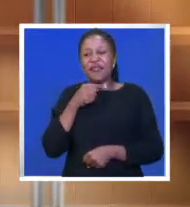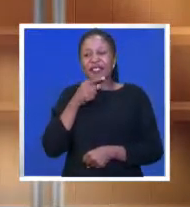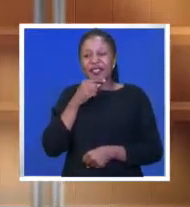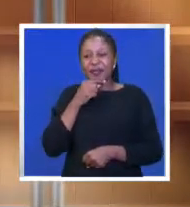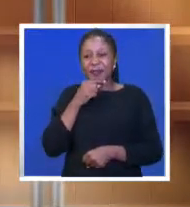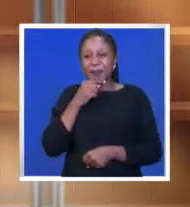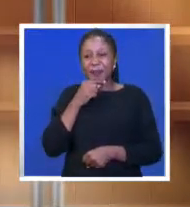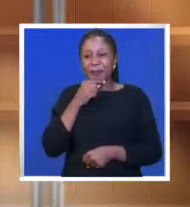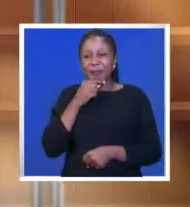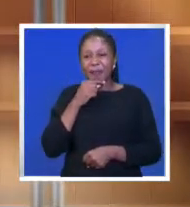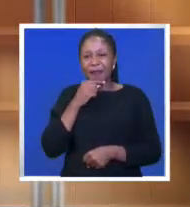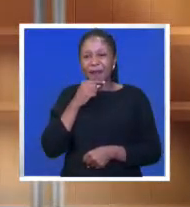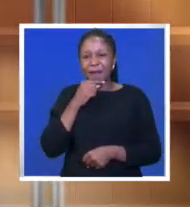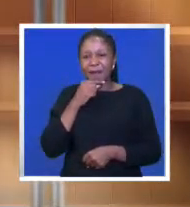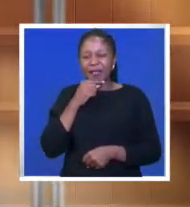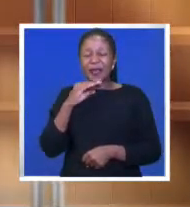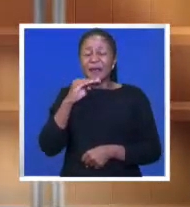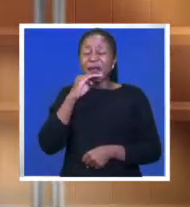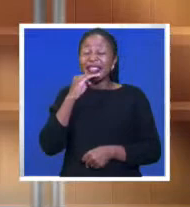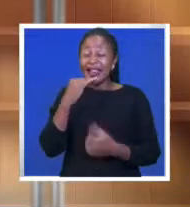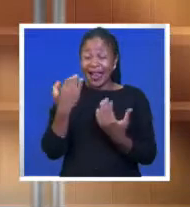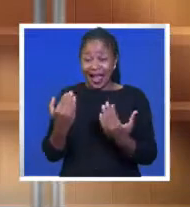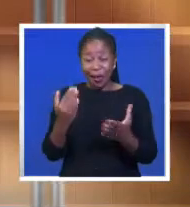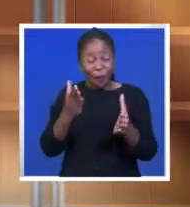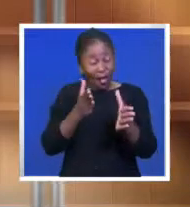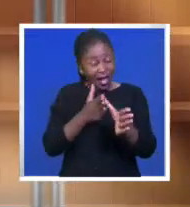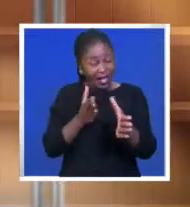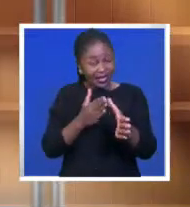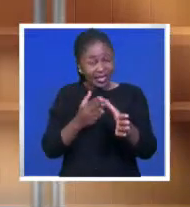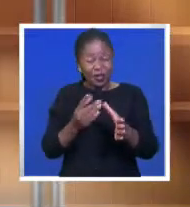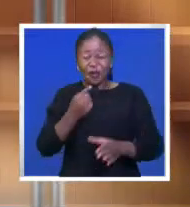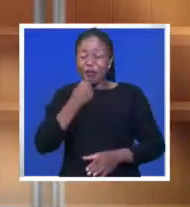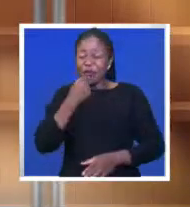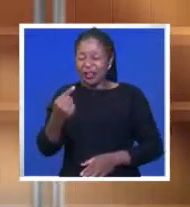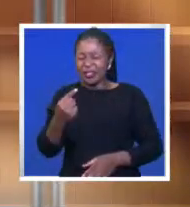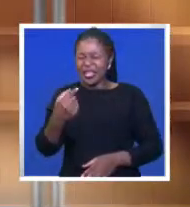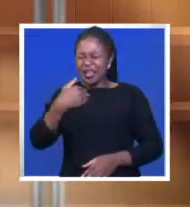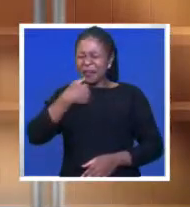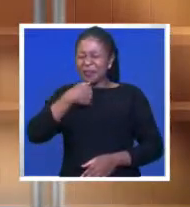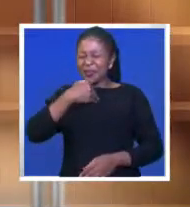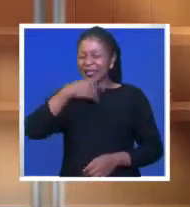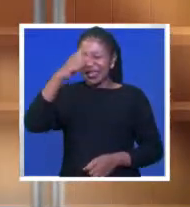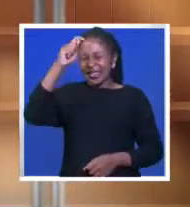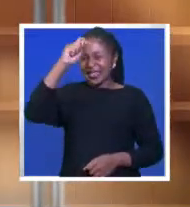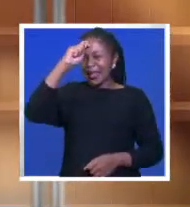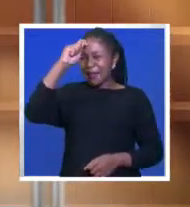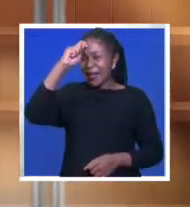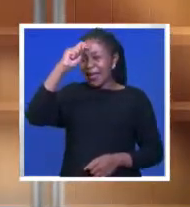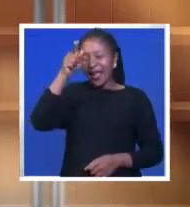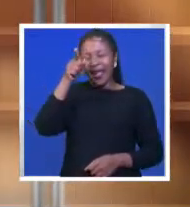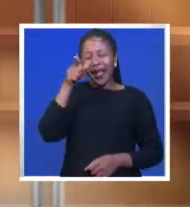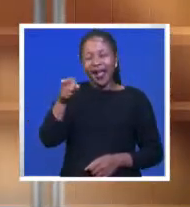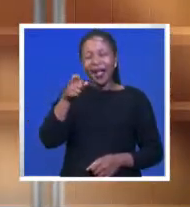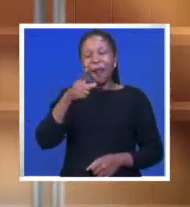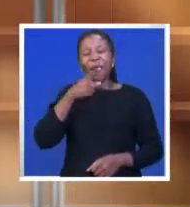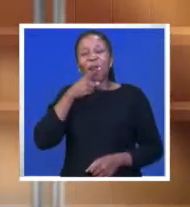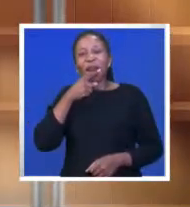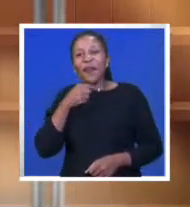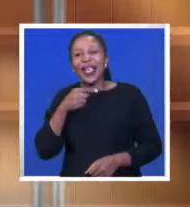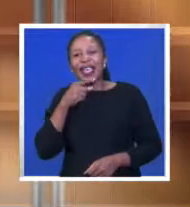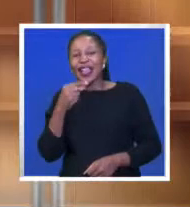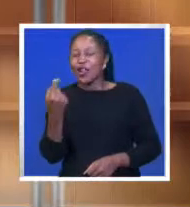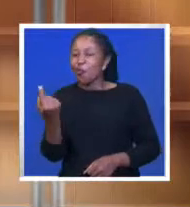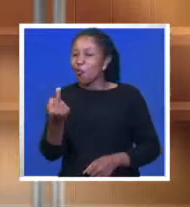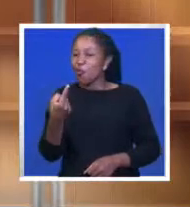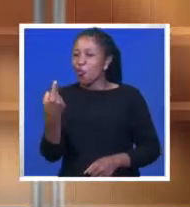Edmond Dantes is this particular type of a character. What feeling is aroused in you when you read this particular